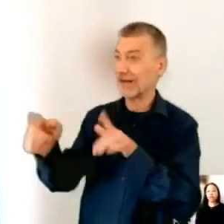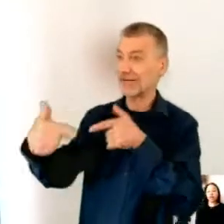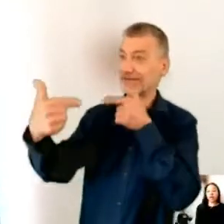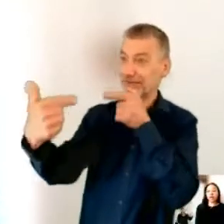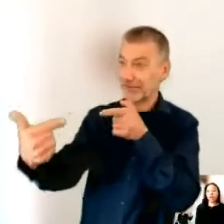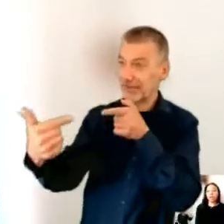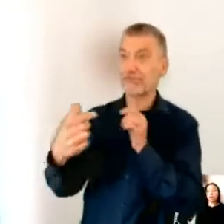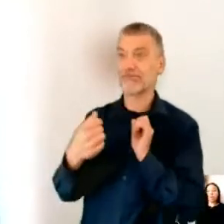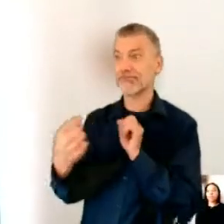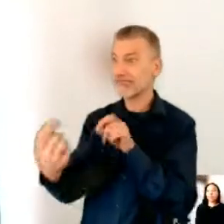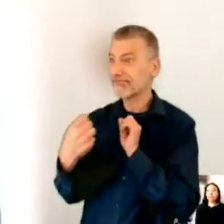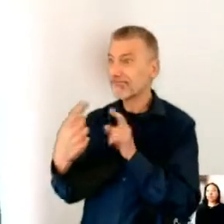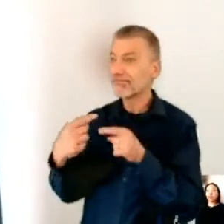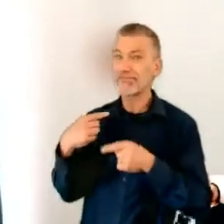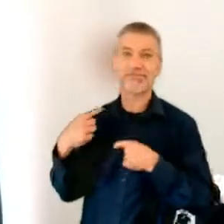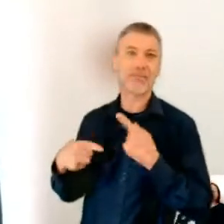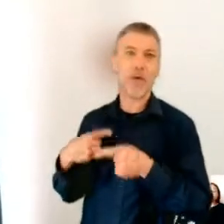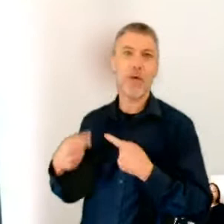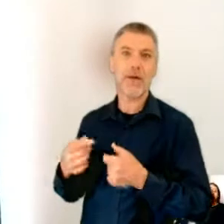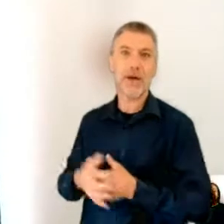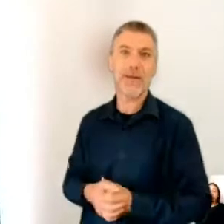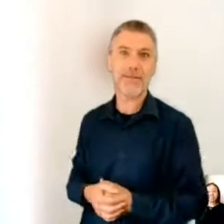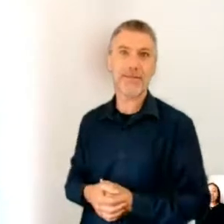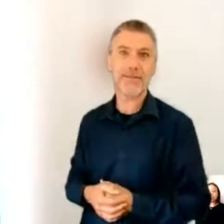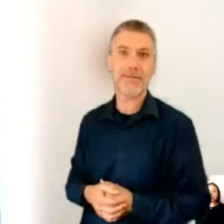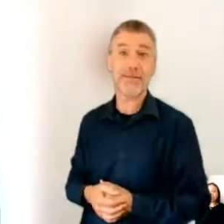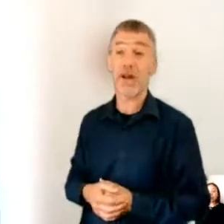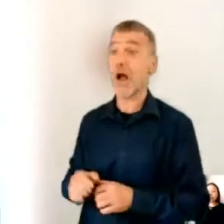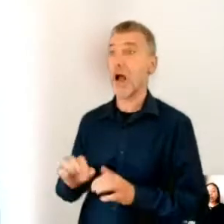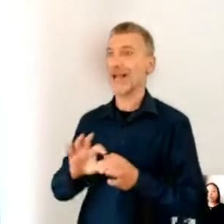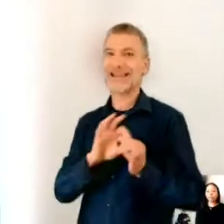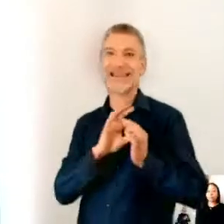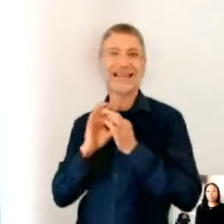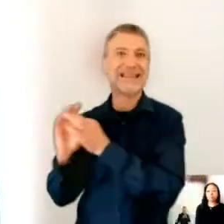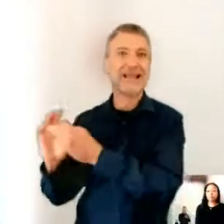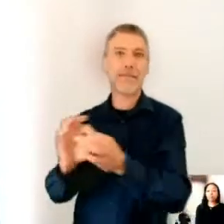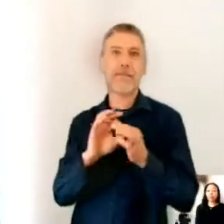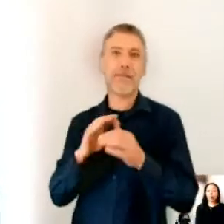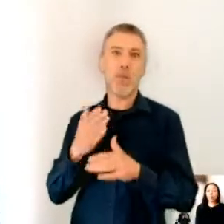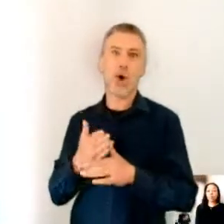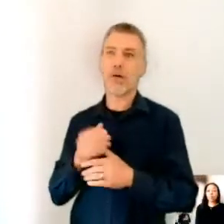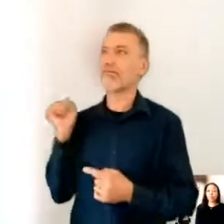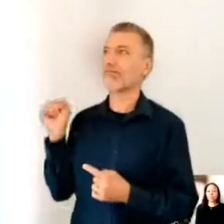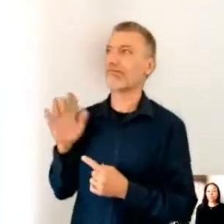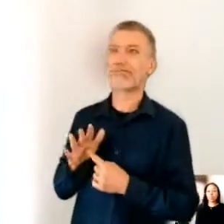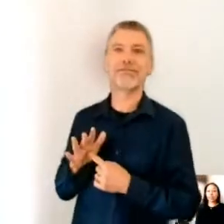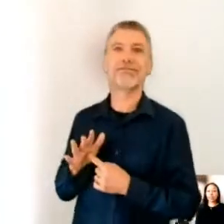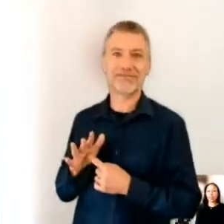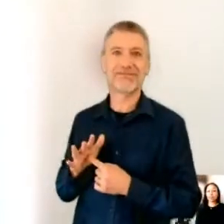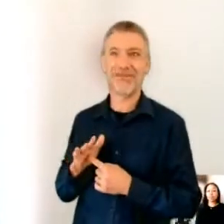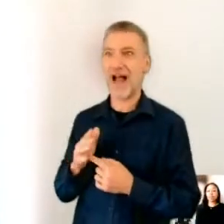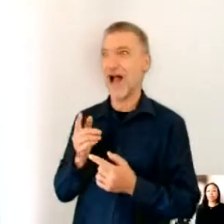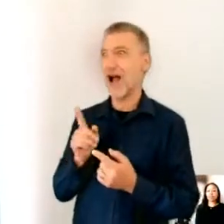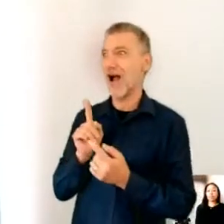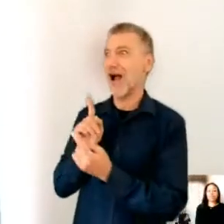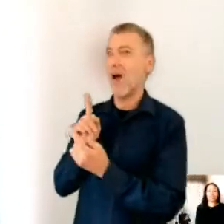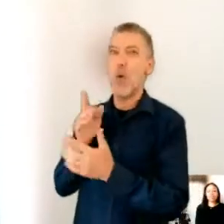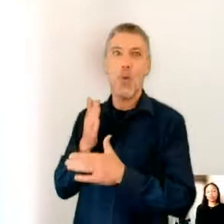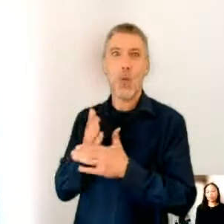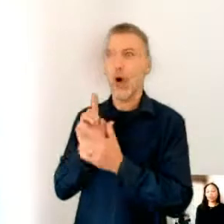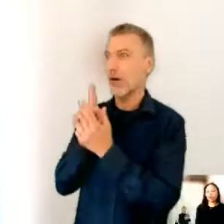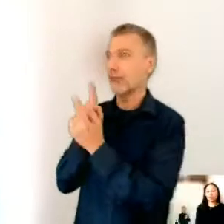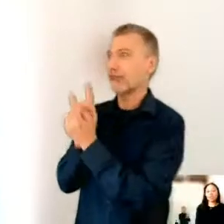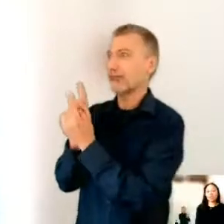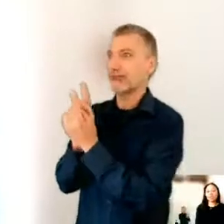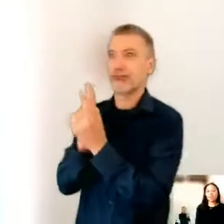one. And then teamwork kind of feeds into that as well. I work with so many different people, so many